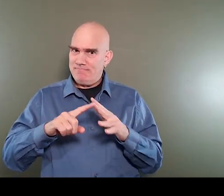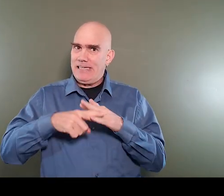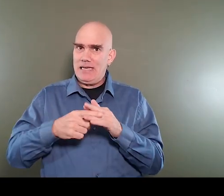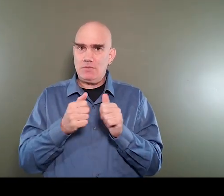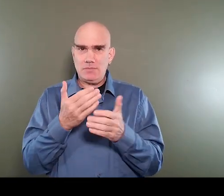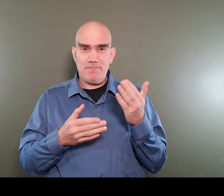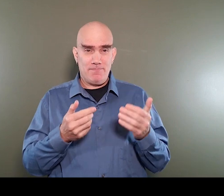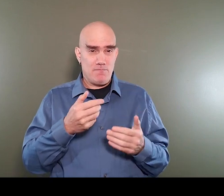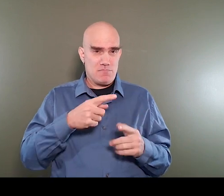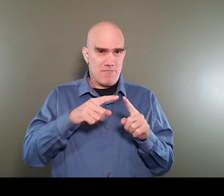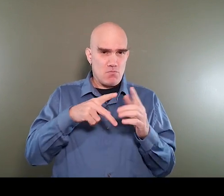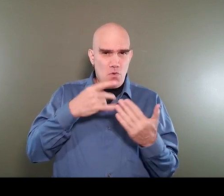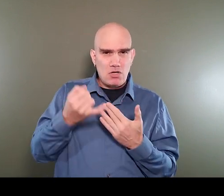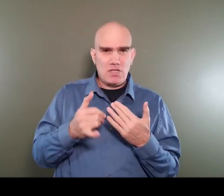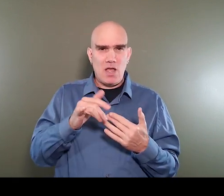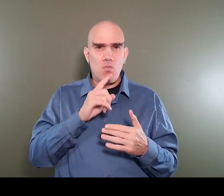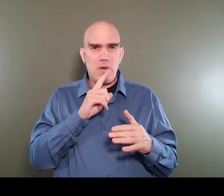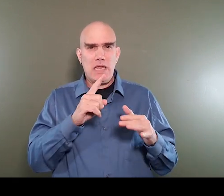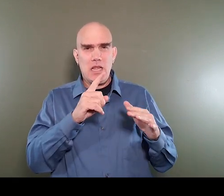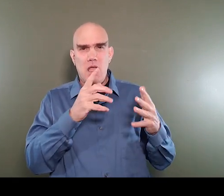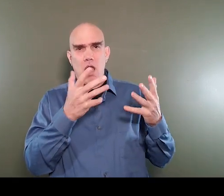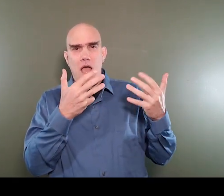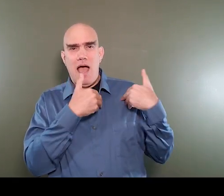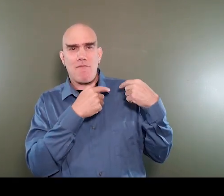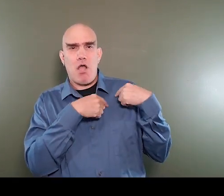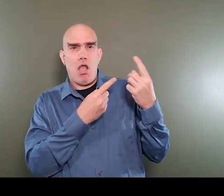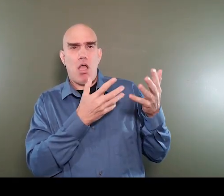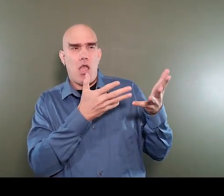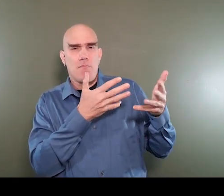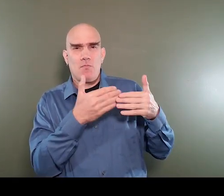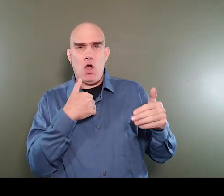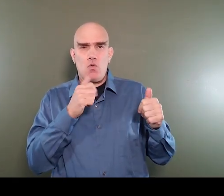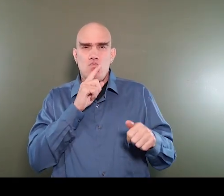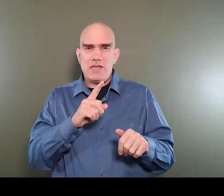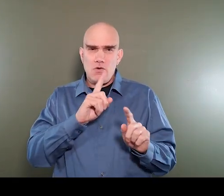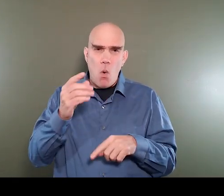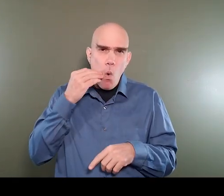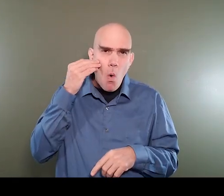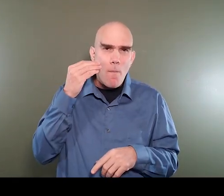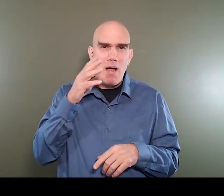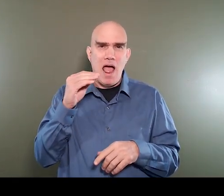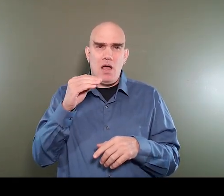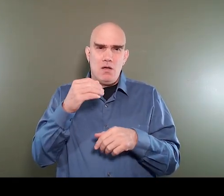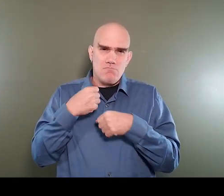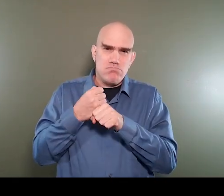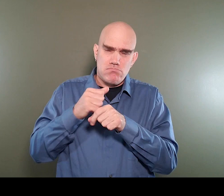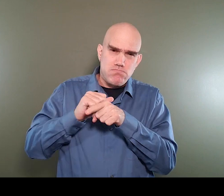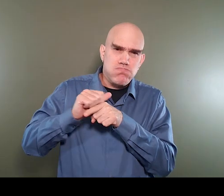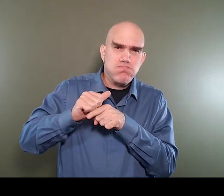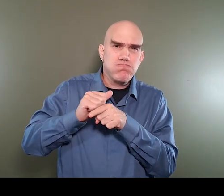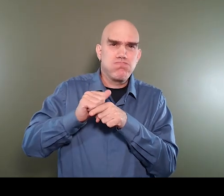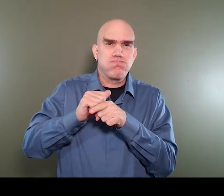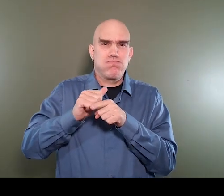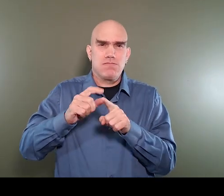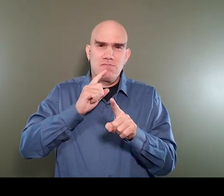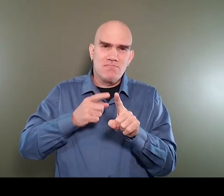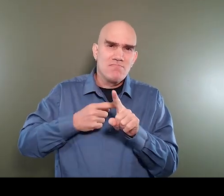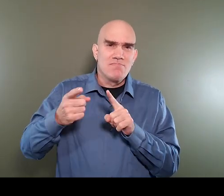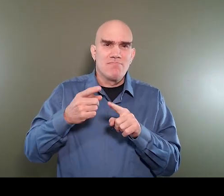beginning, a few different projects that were floating around before I could really hone the craft of making these